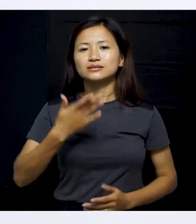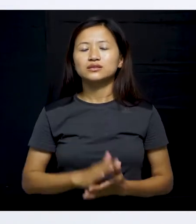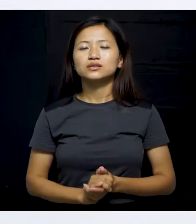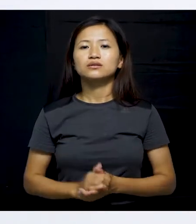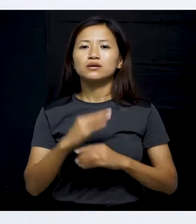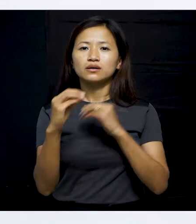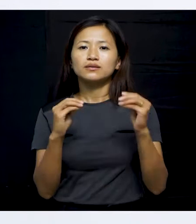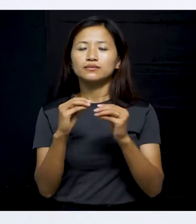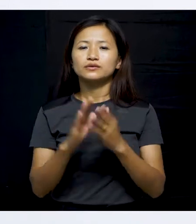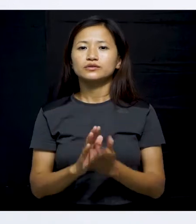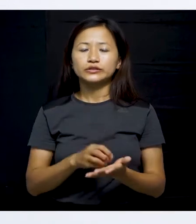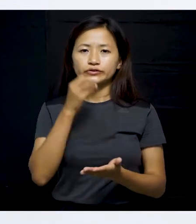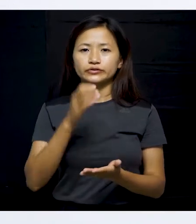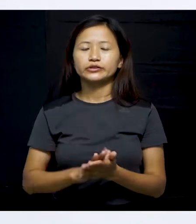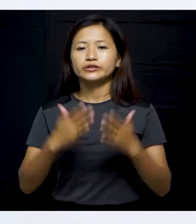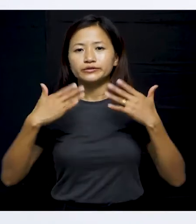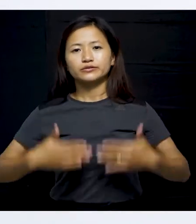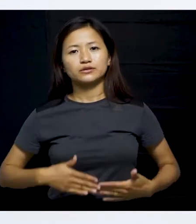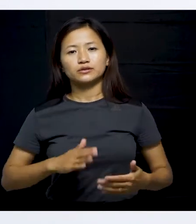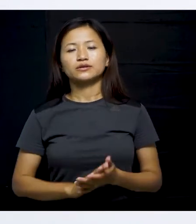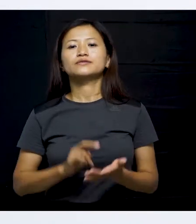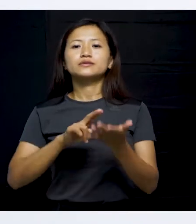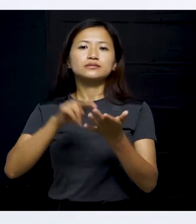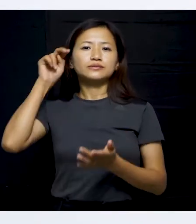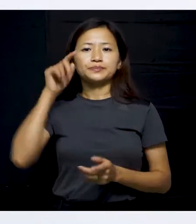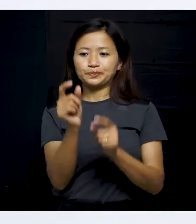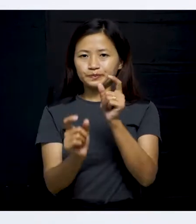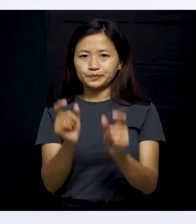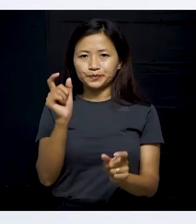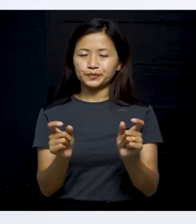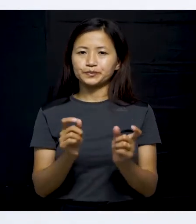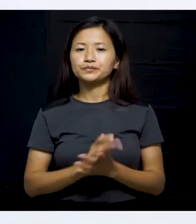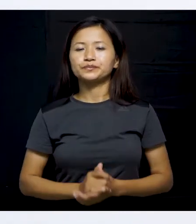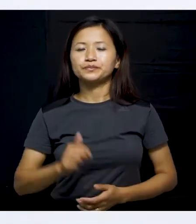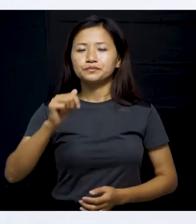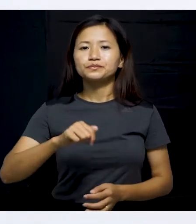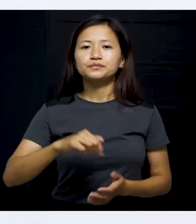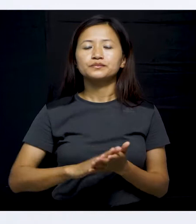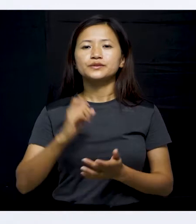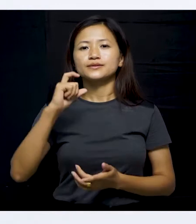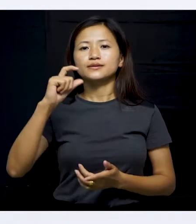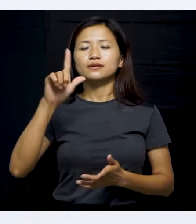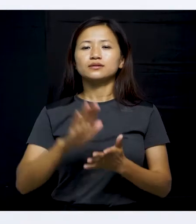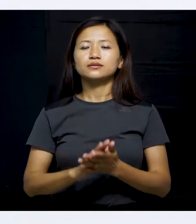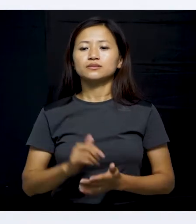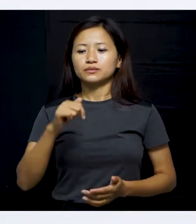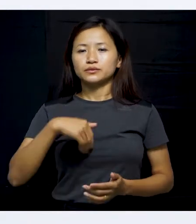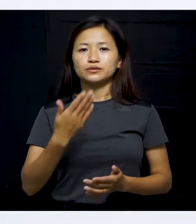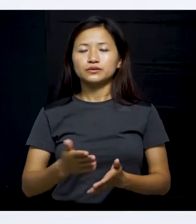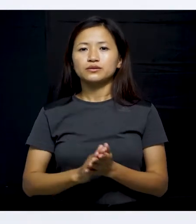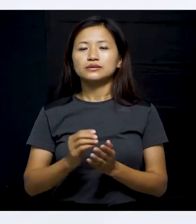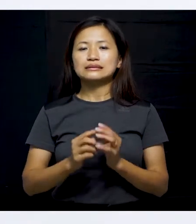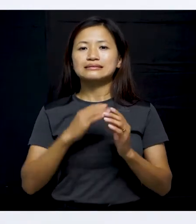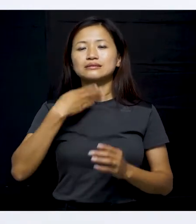you about the food and dress of the Naga people, right? Now in this class, I'm going to explain to